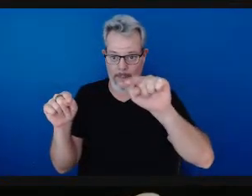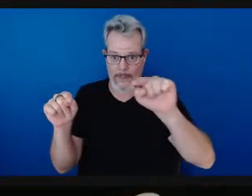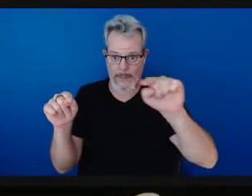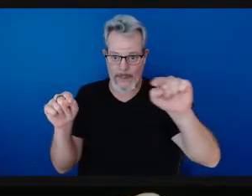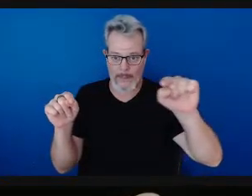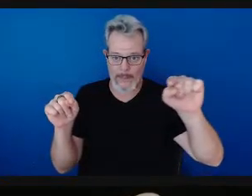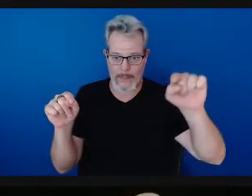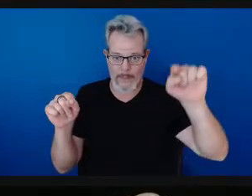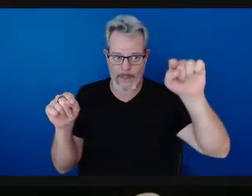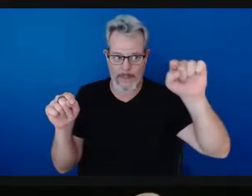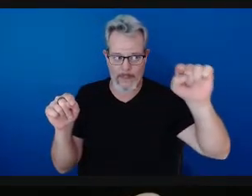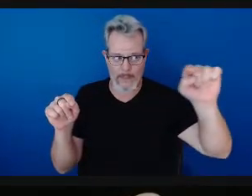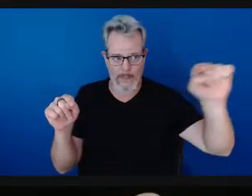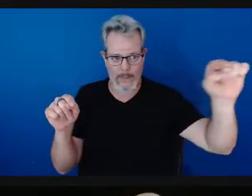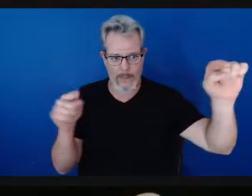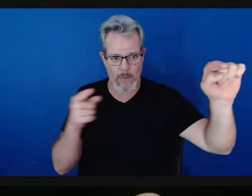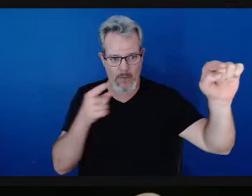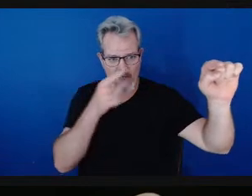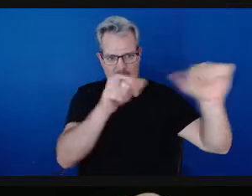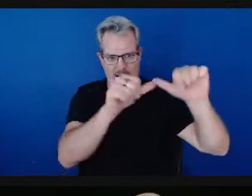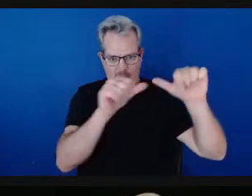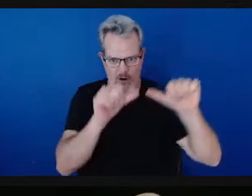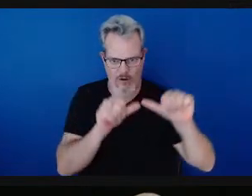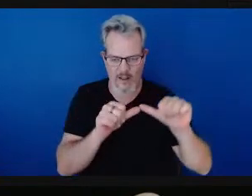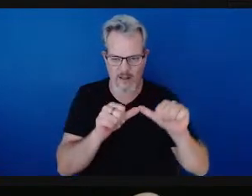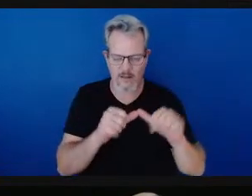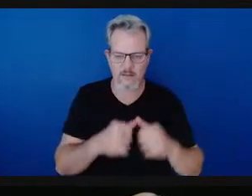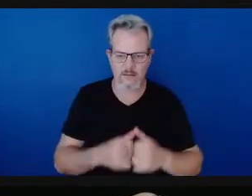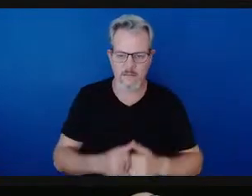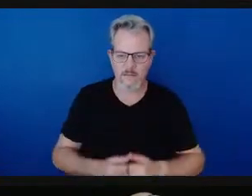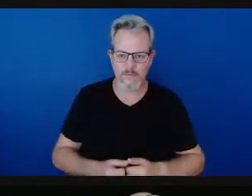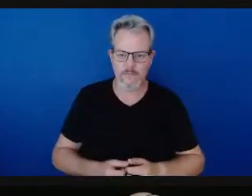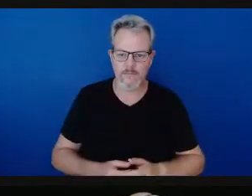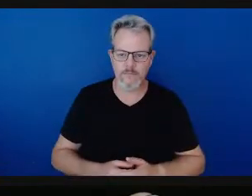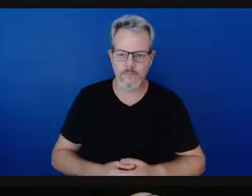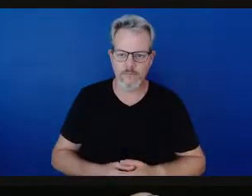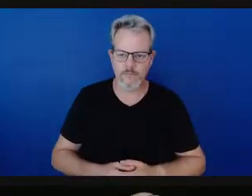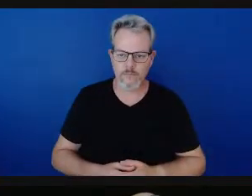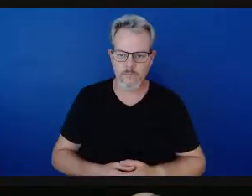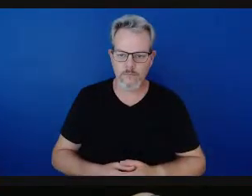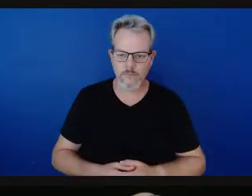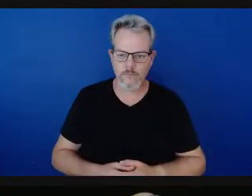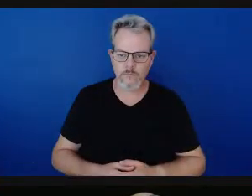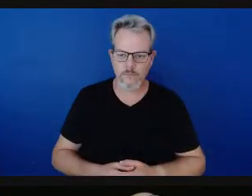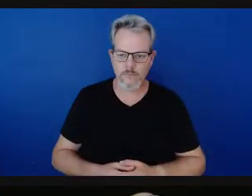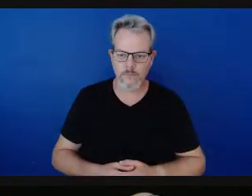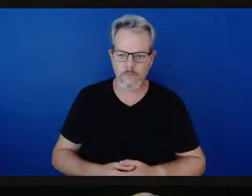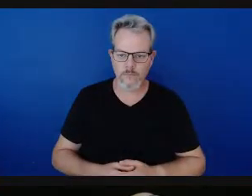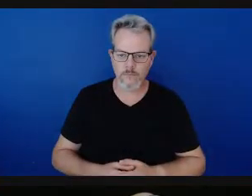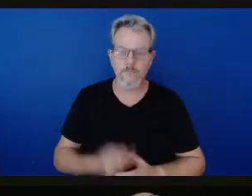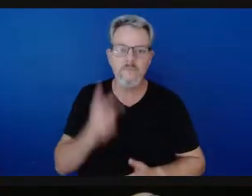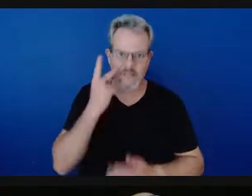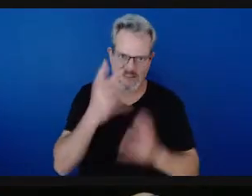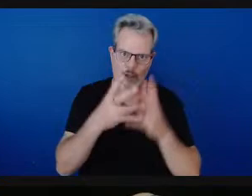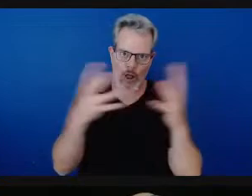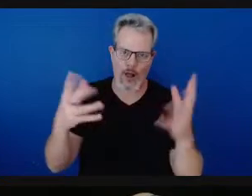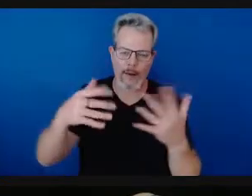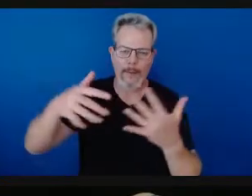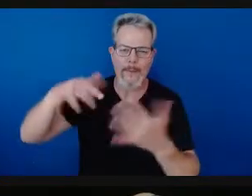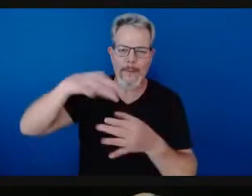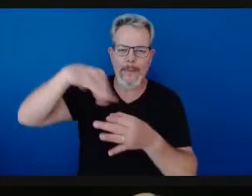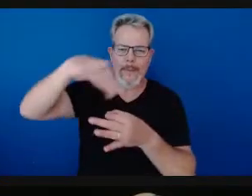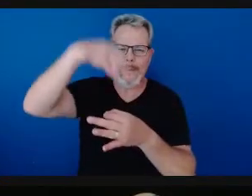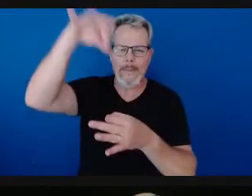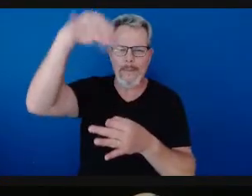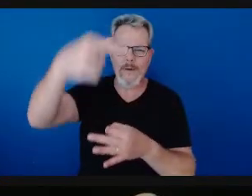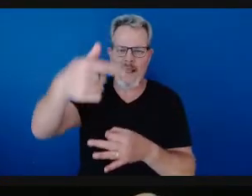through there. Yeah, it's kind of skewed from here, but that's what we're looking at. And mostly you see a lot of the gas, and you can see some of the fountains popping through the fume